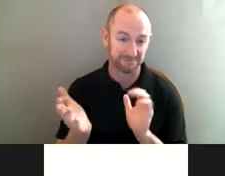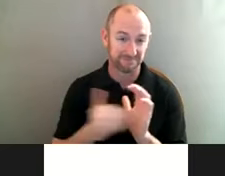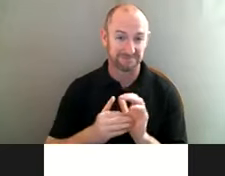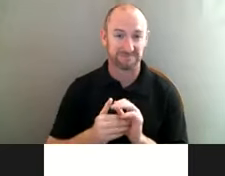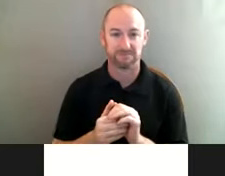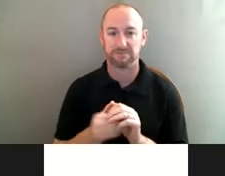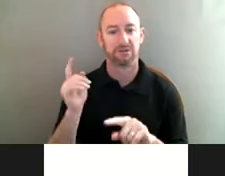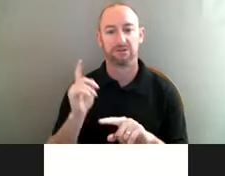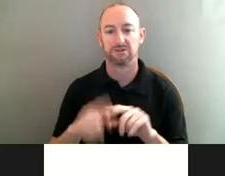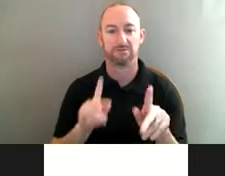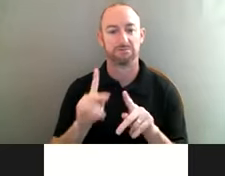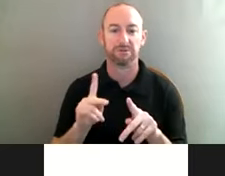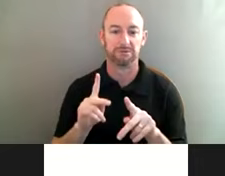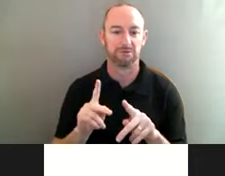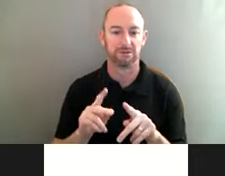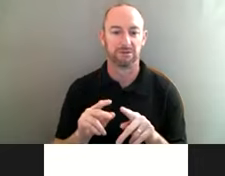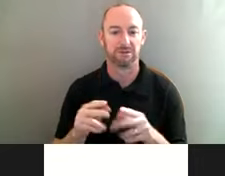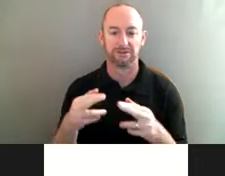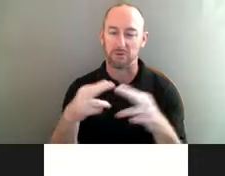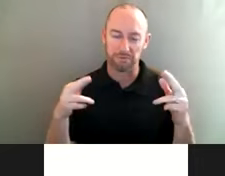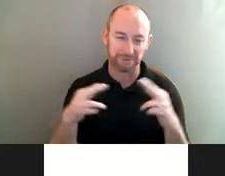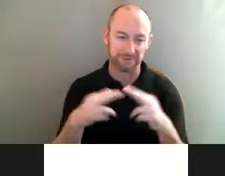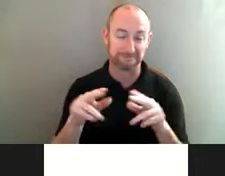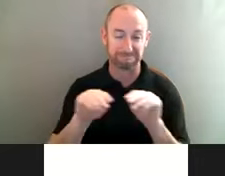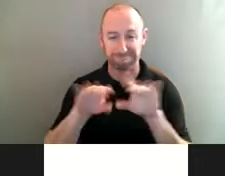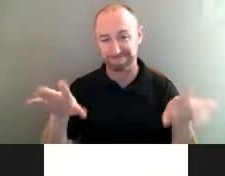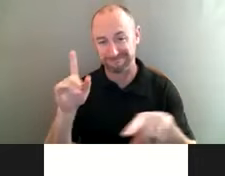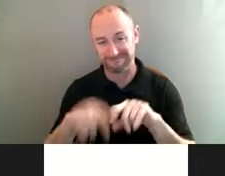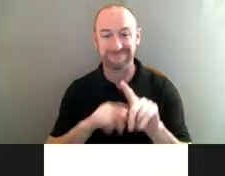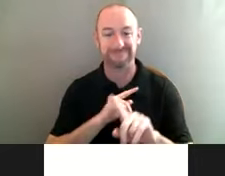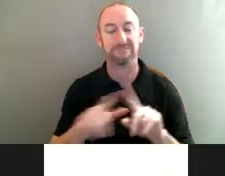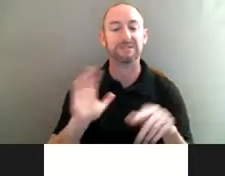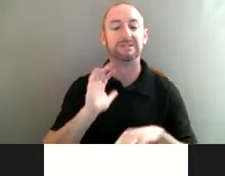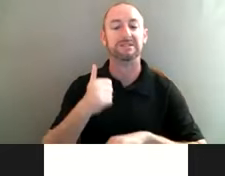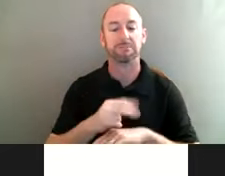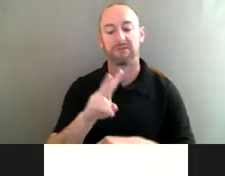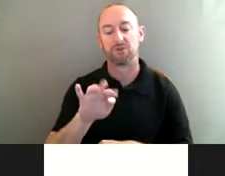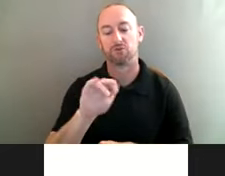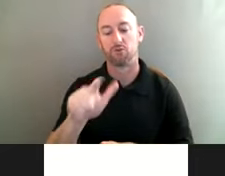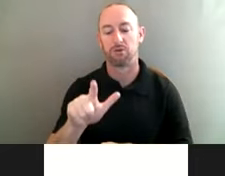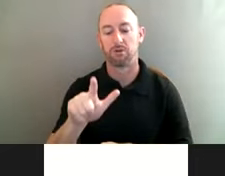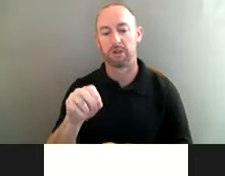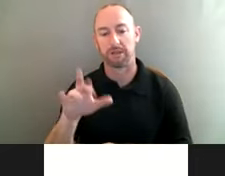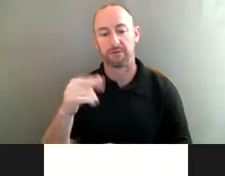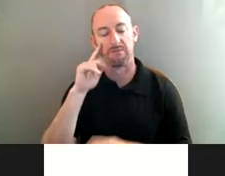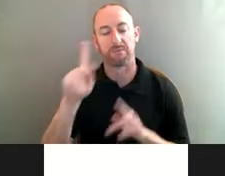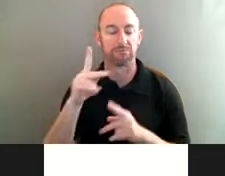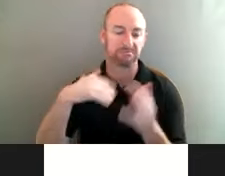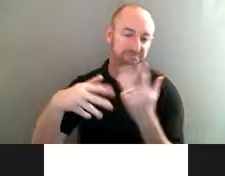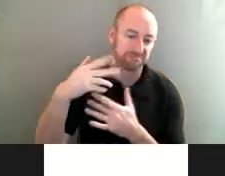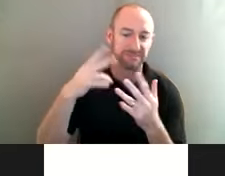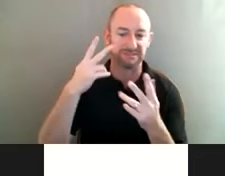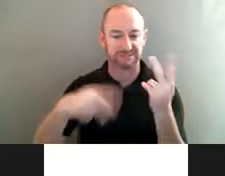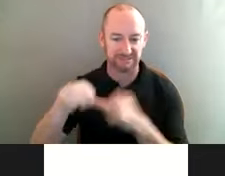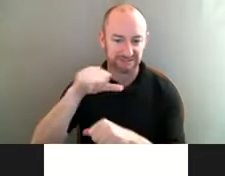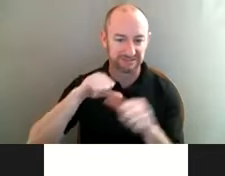send everyone a North Lime donut while you were standing in the lobby, but we did set up a virtual lobby for people to gather in and at least see each other, if